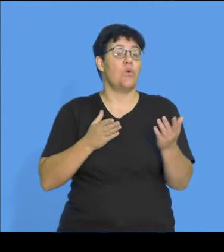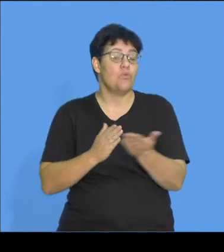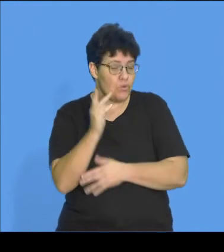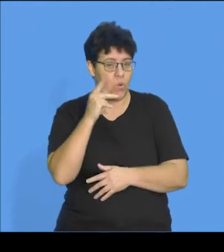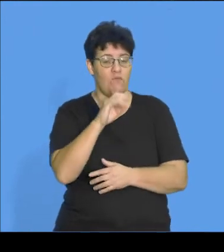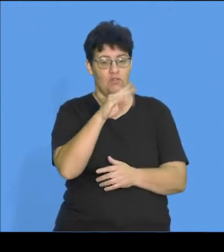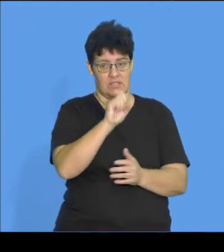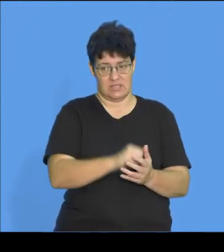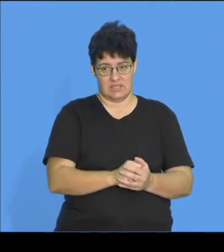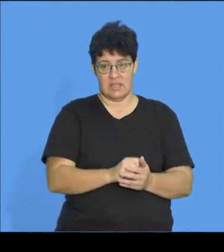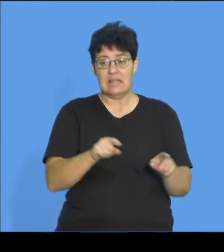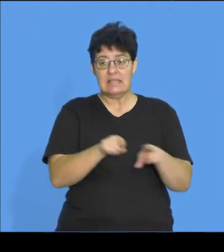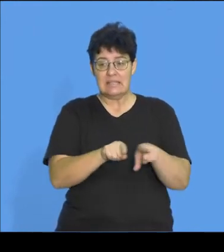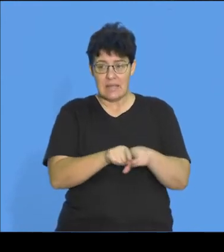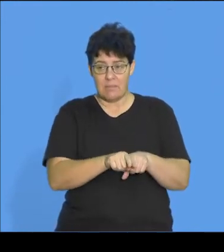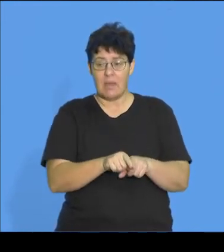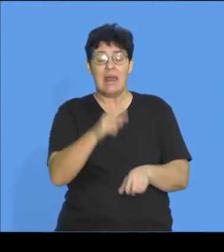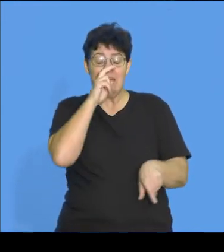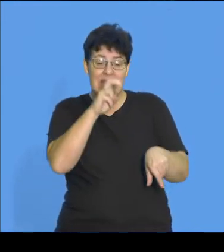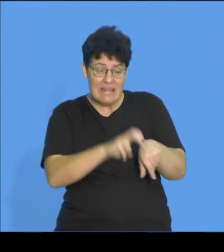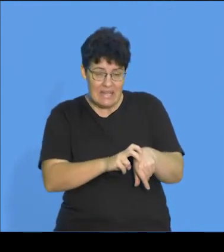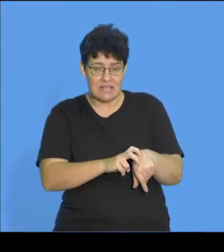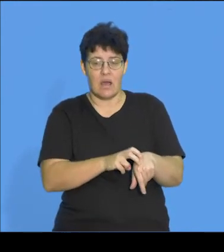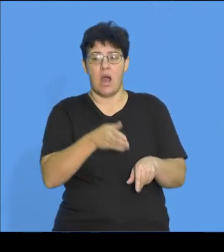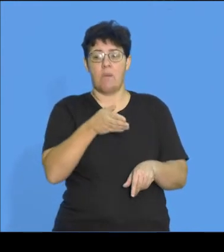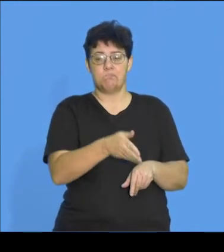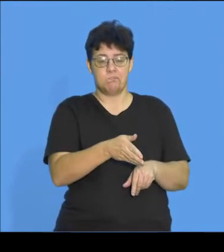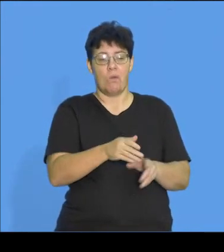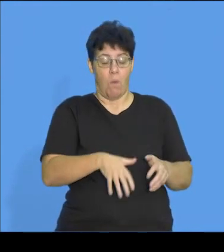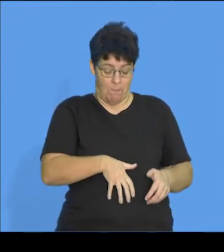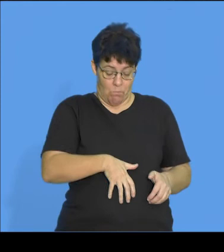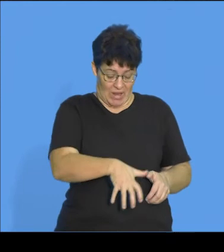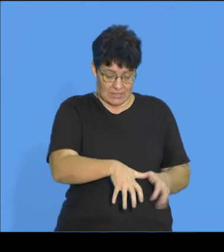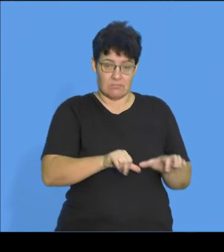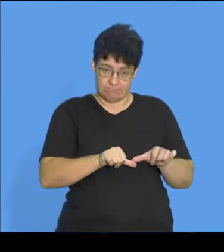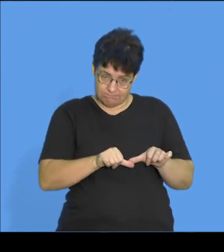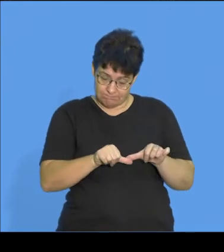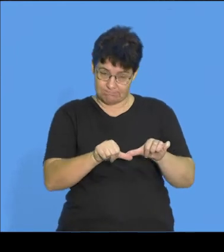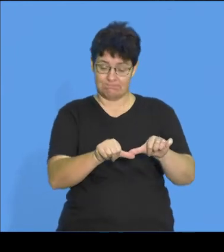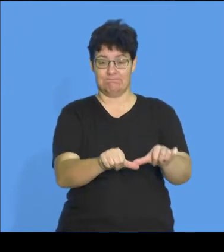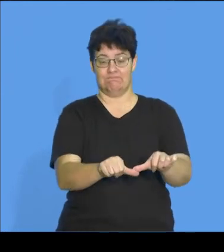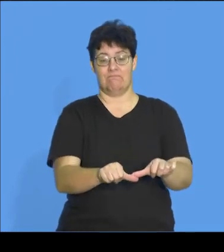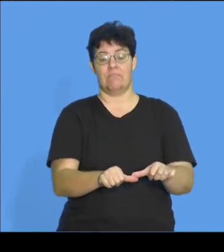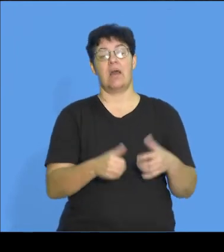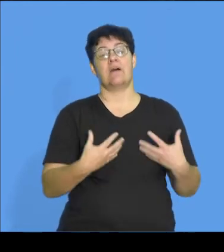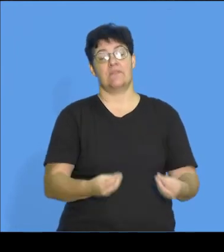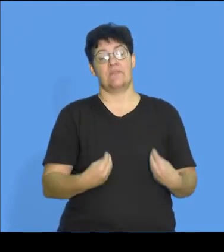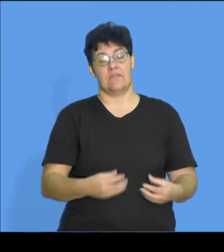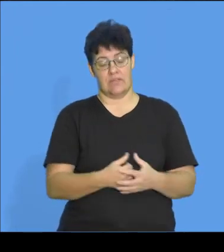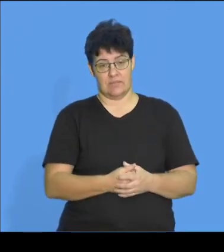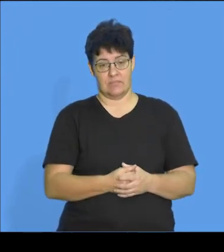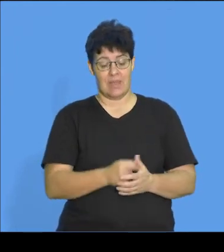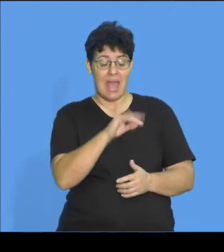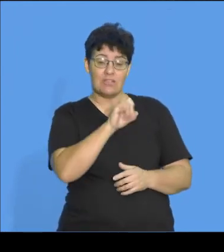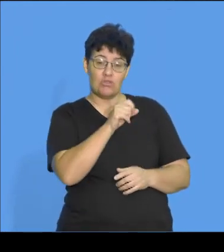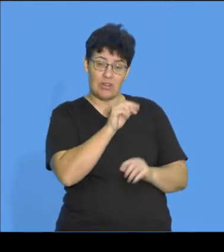the fertilized egg in the uterus and for maintaining pregnancy. So guys, estrogen predominantly